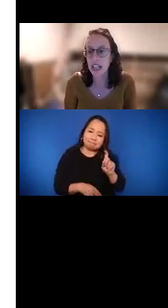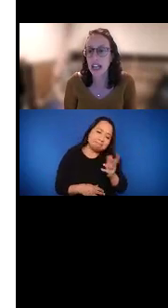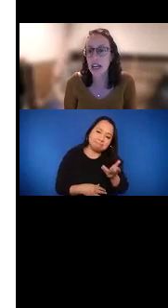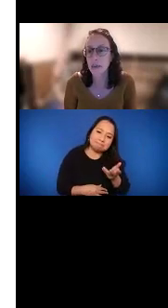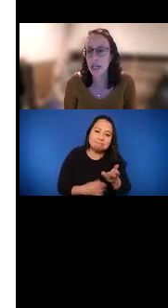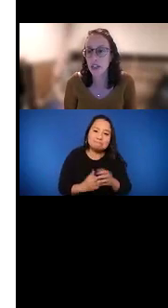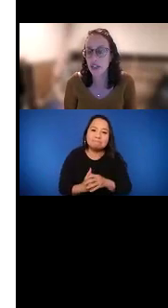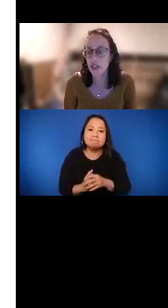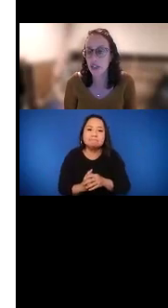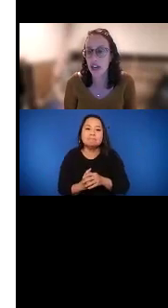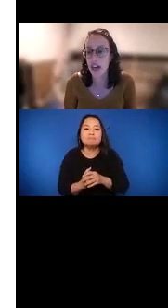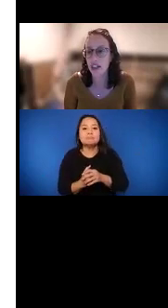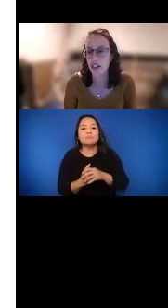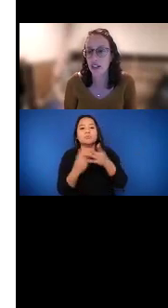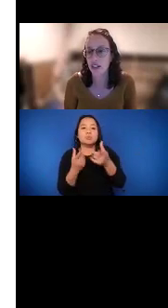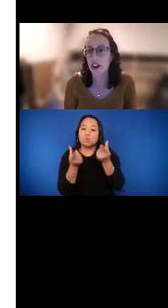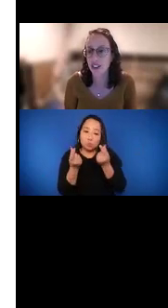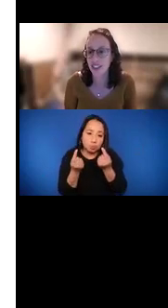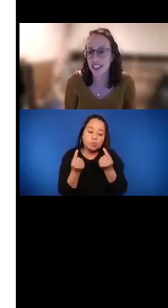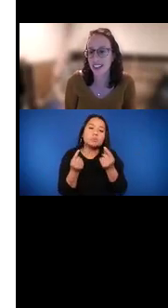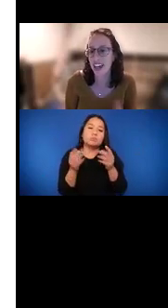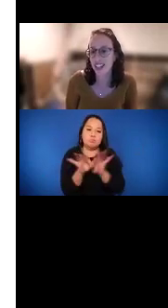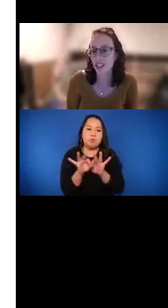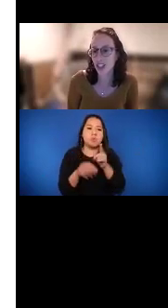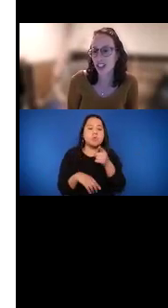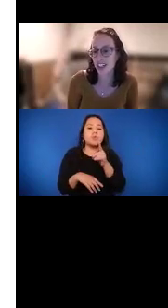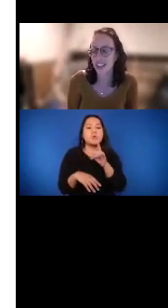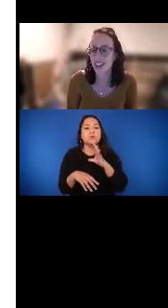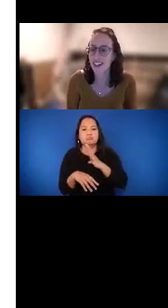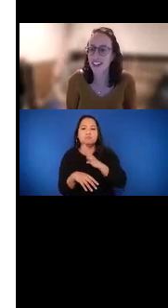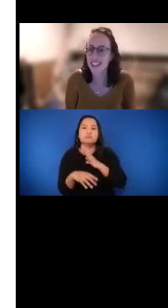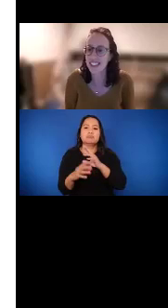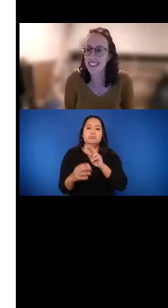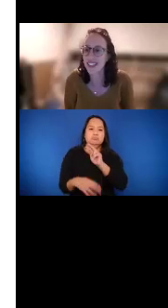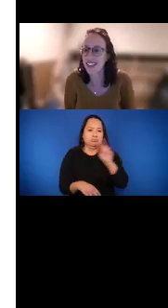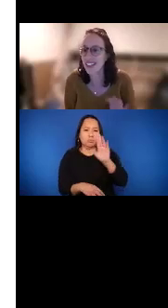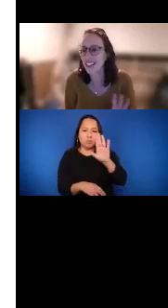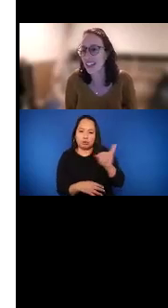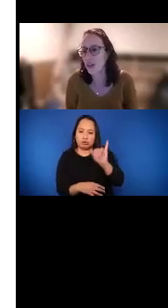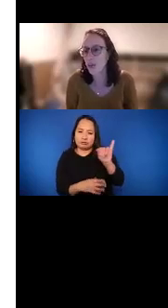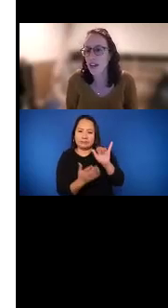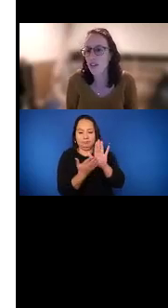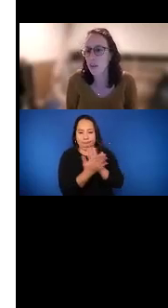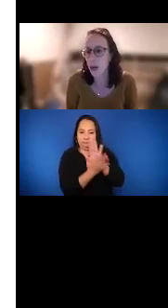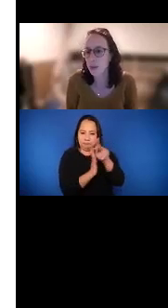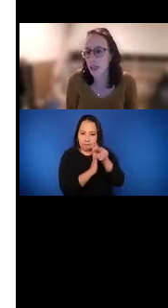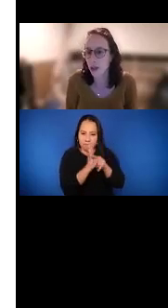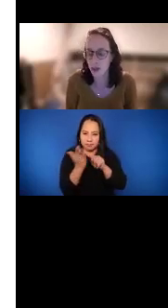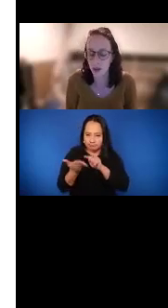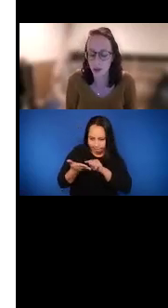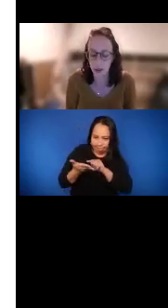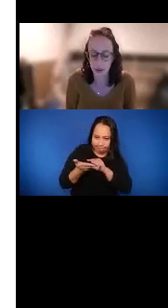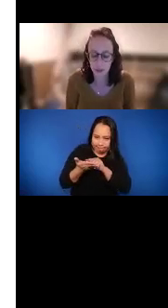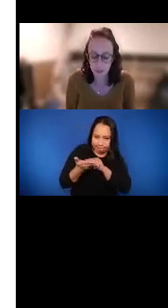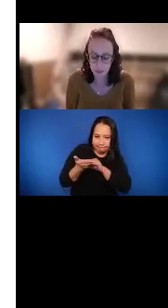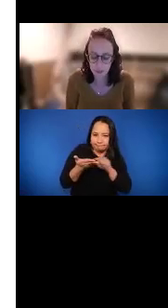documents and make sure that you're calling that insurer and not necessarily whatever pops up